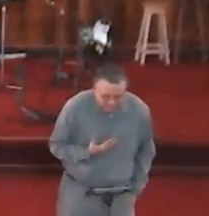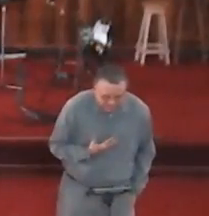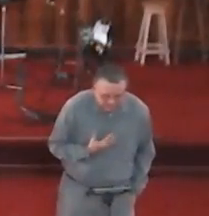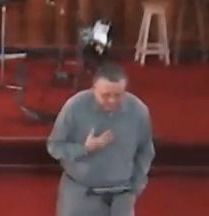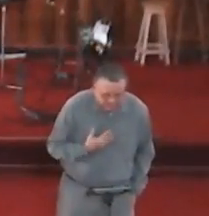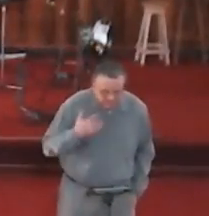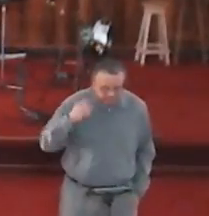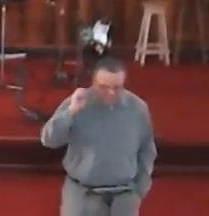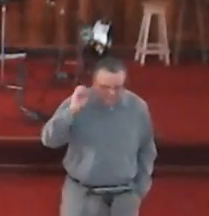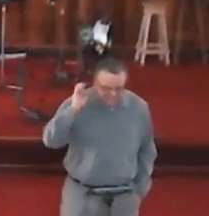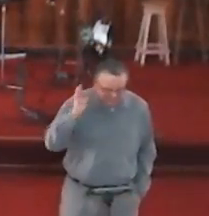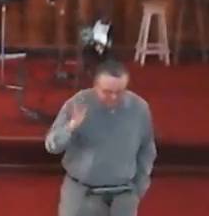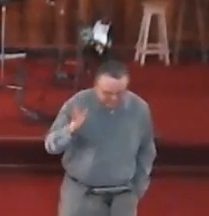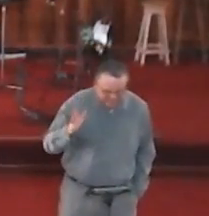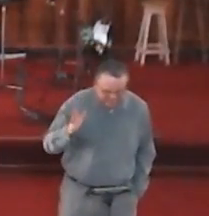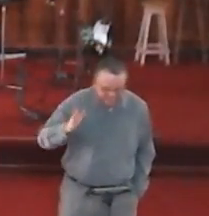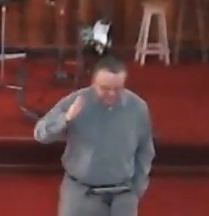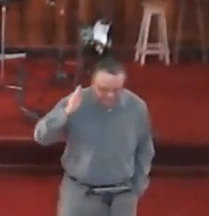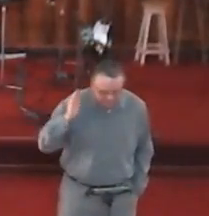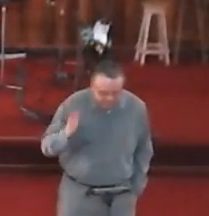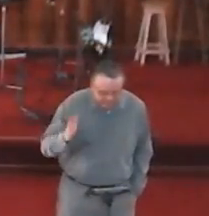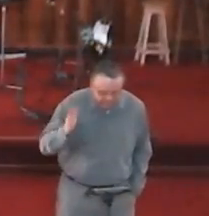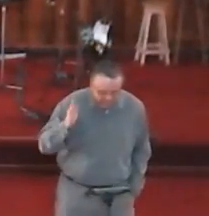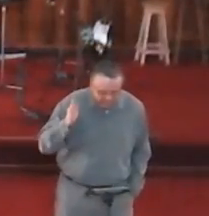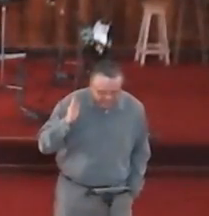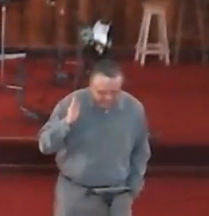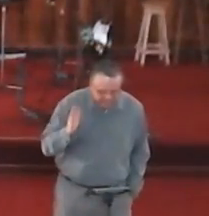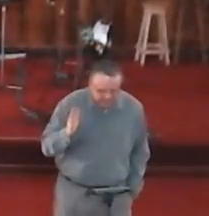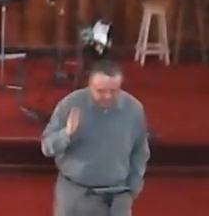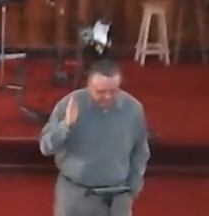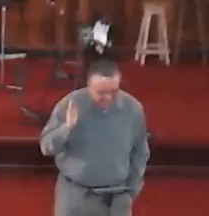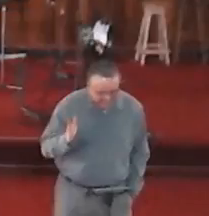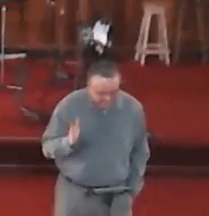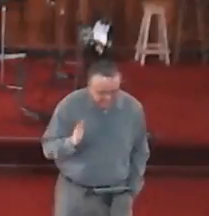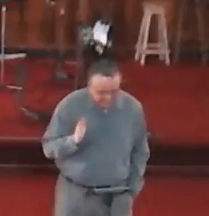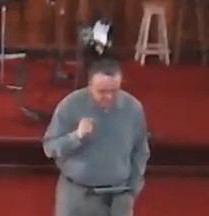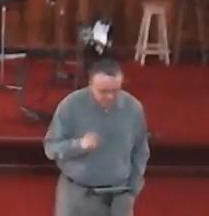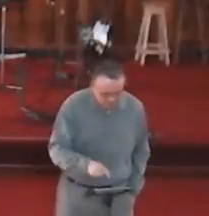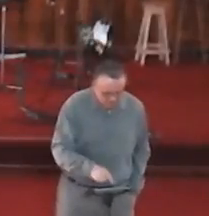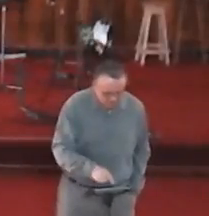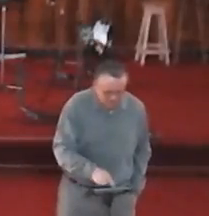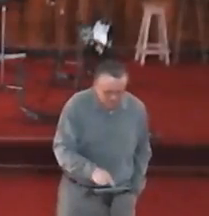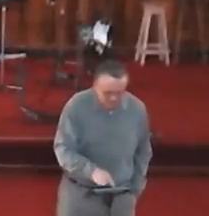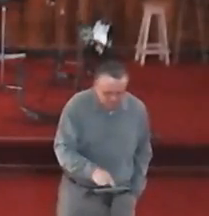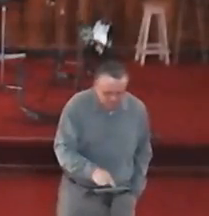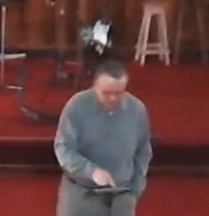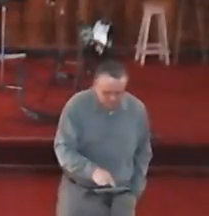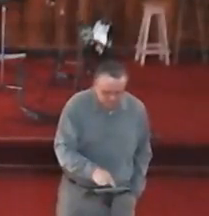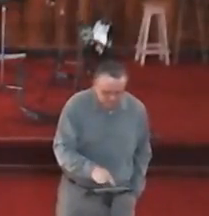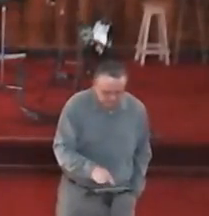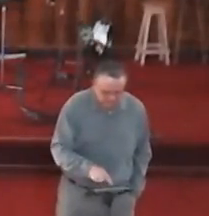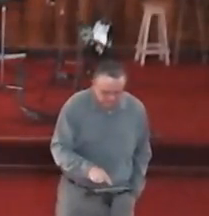desliz al hablar es una persona cabal, capaz de manejar a raya todo su cuerpo.